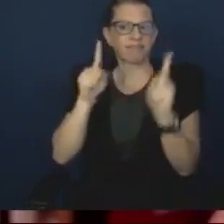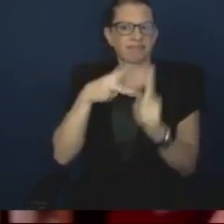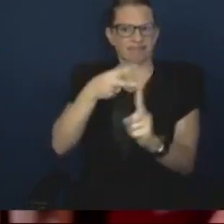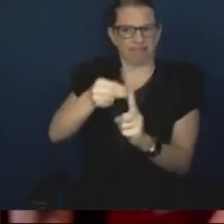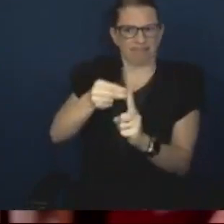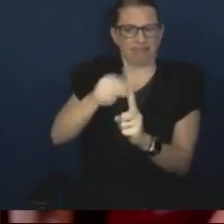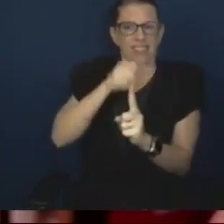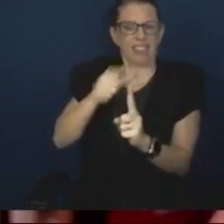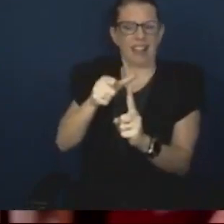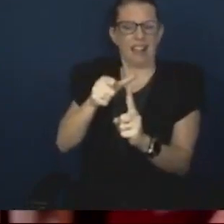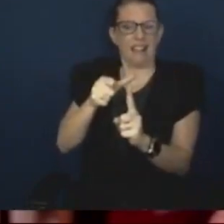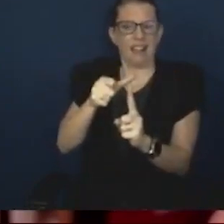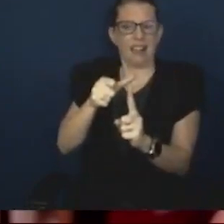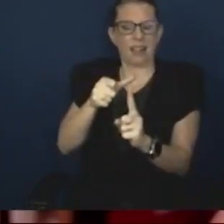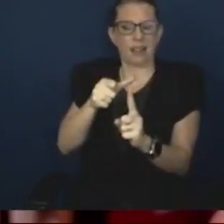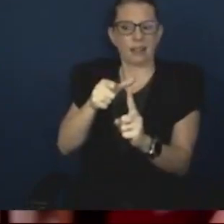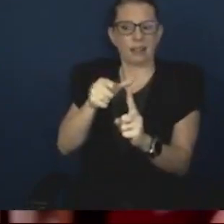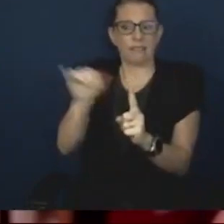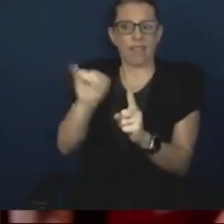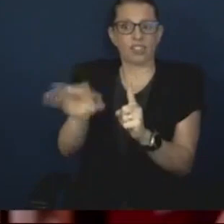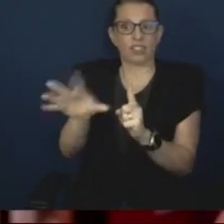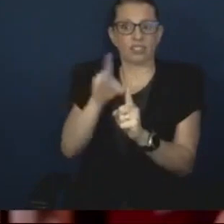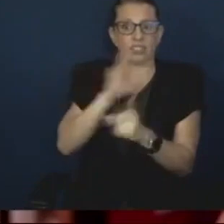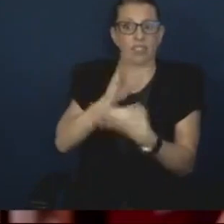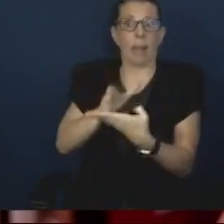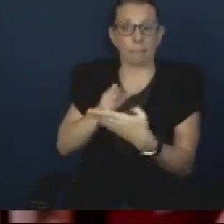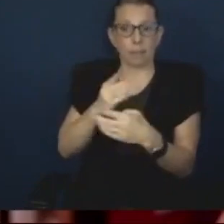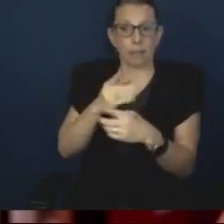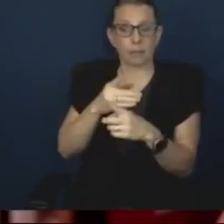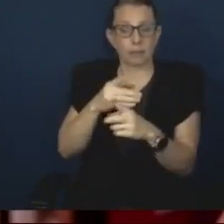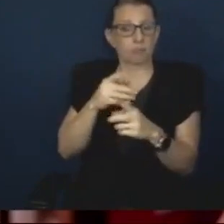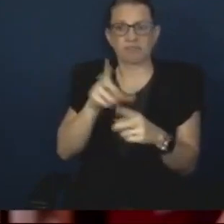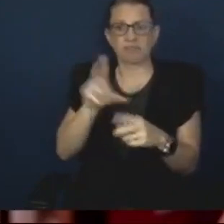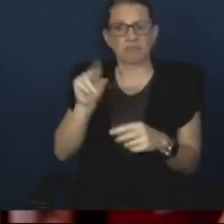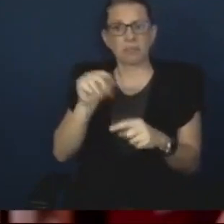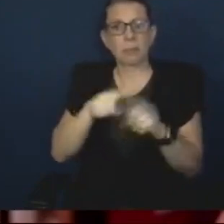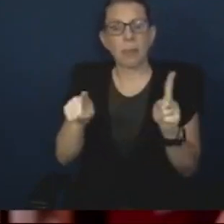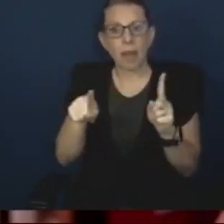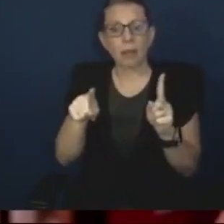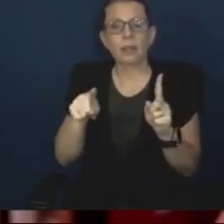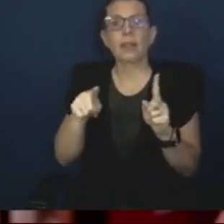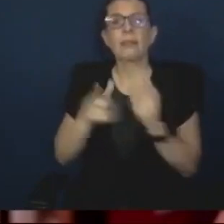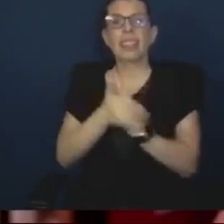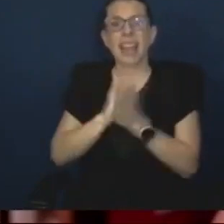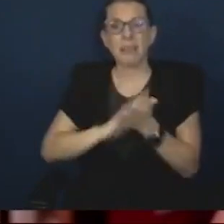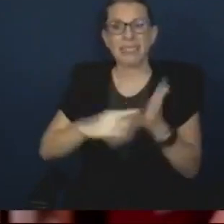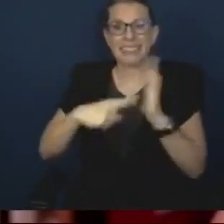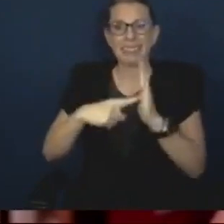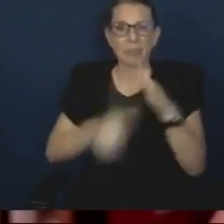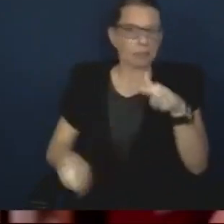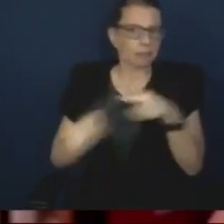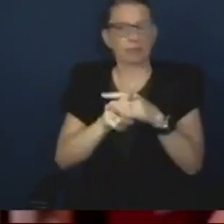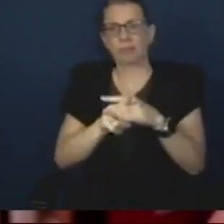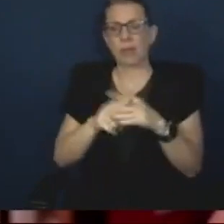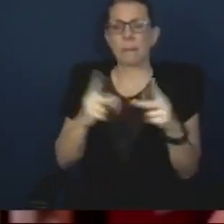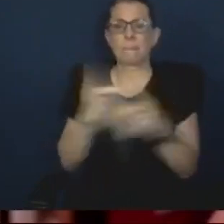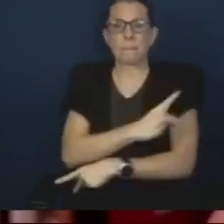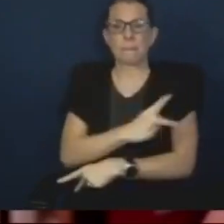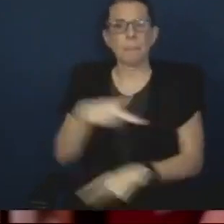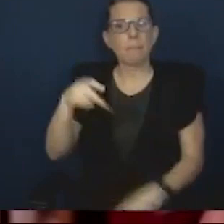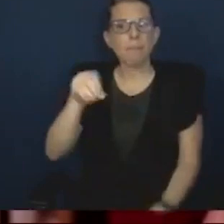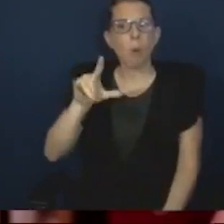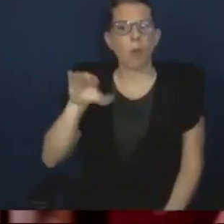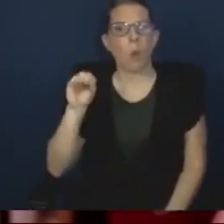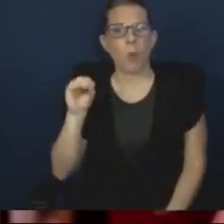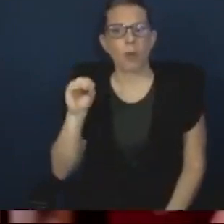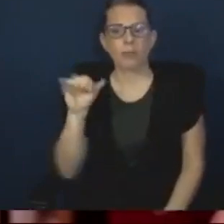infected with poliovirus, but they do prevent you from getting polio. And it's the same with the COVID vaccines. And so why